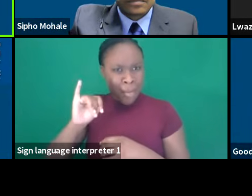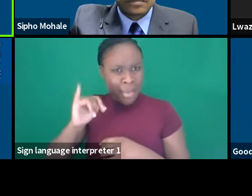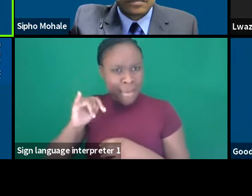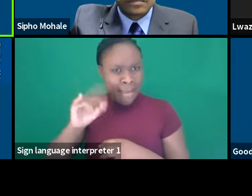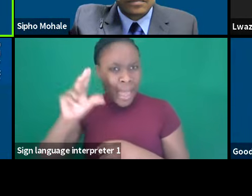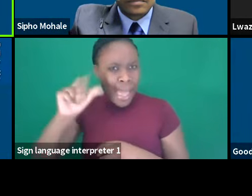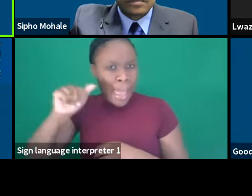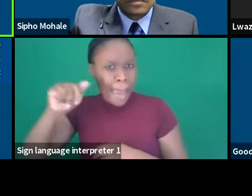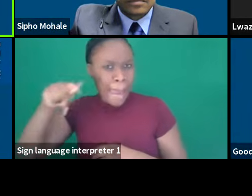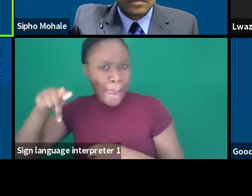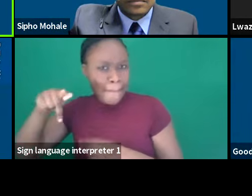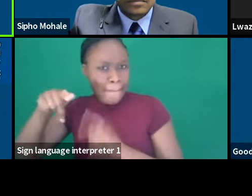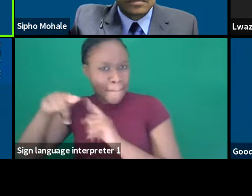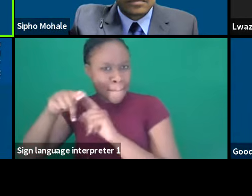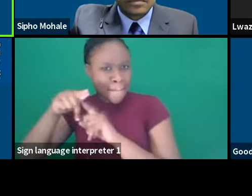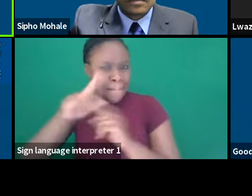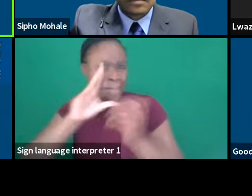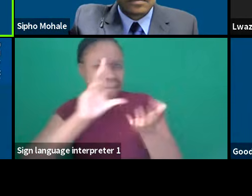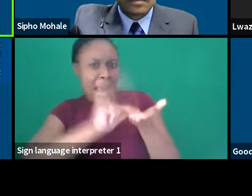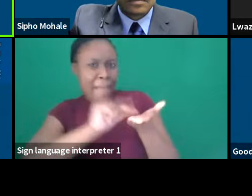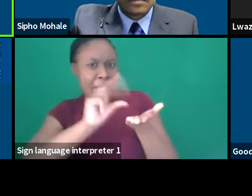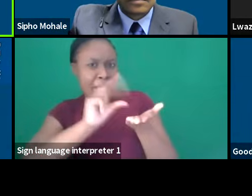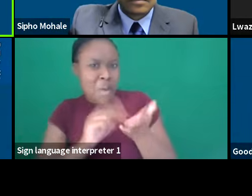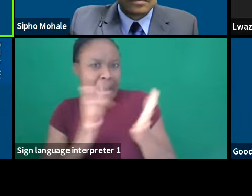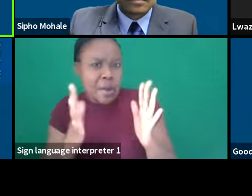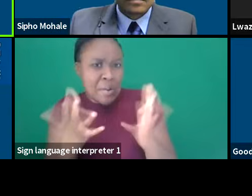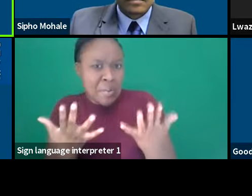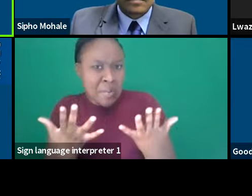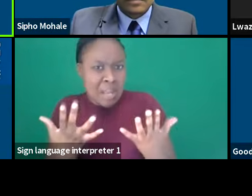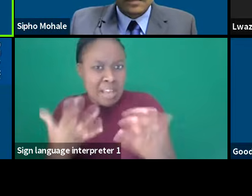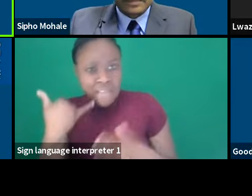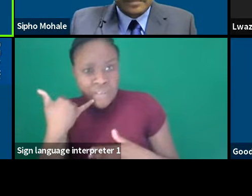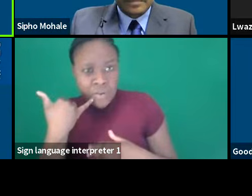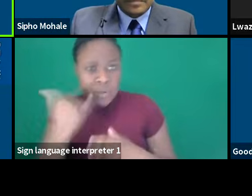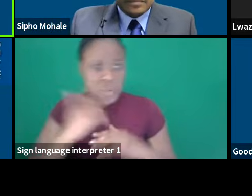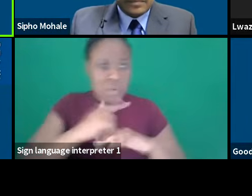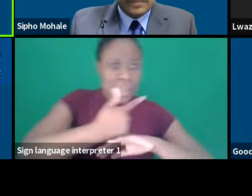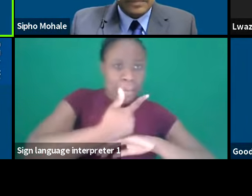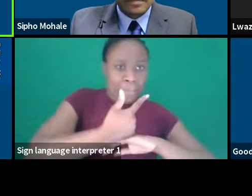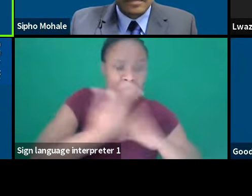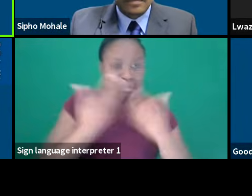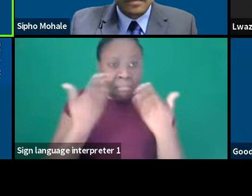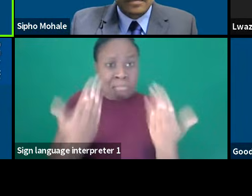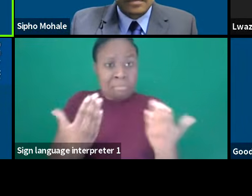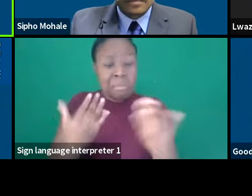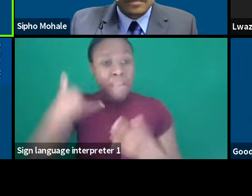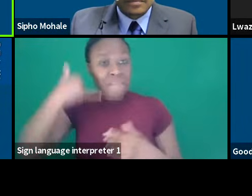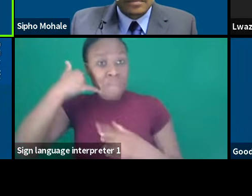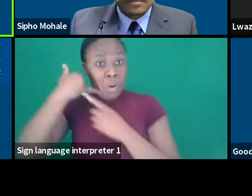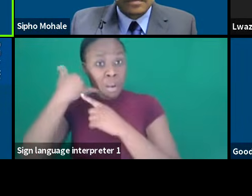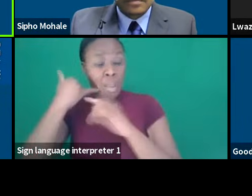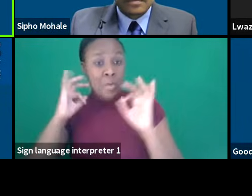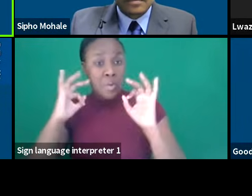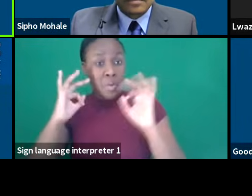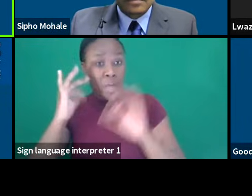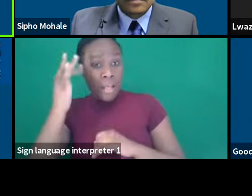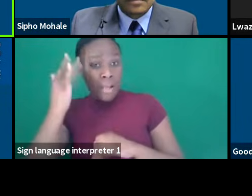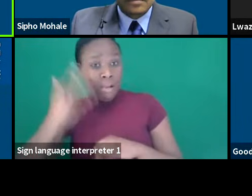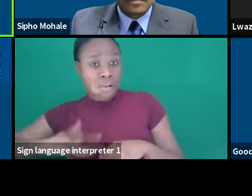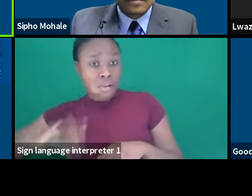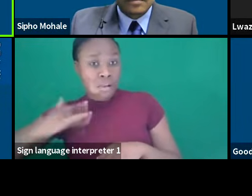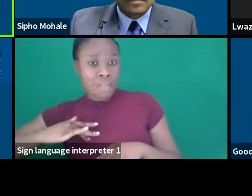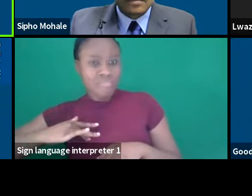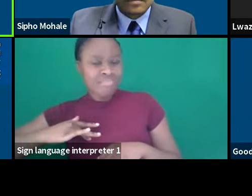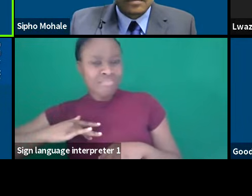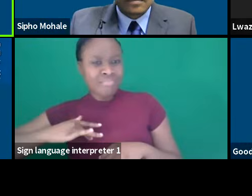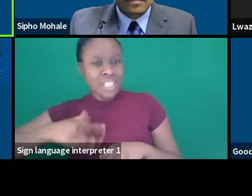I do not know where. I just have a non-smartphone, but I want to know more about the